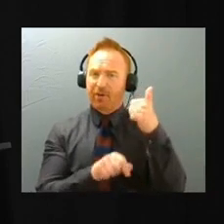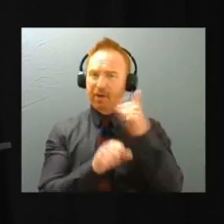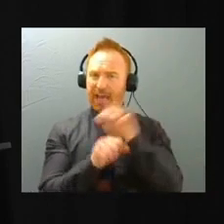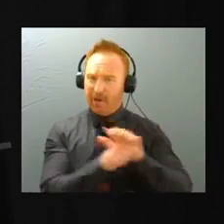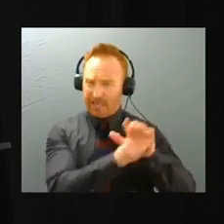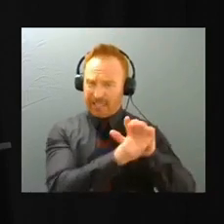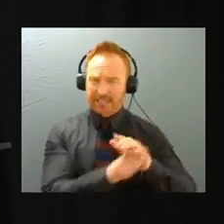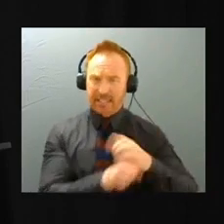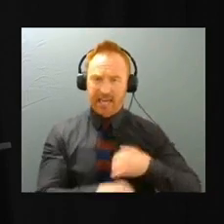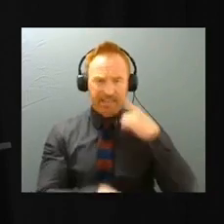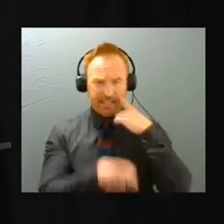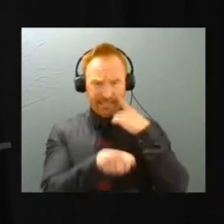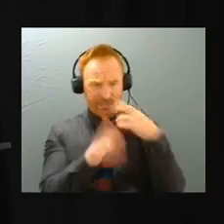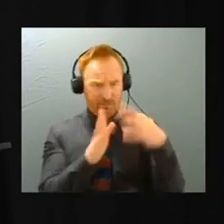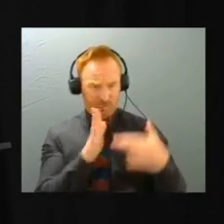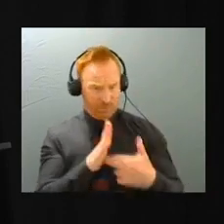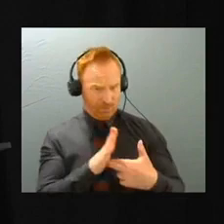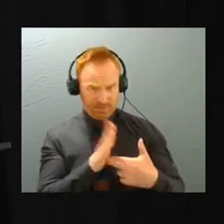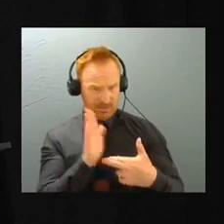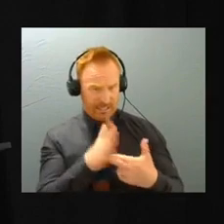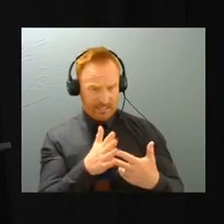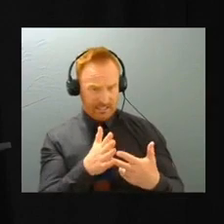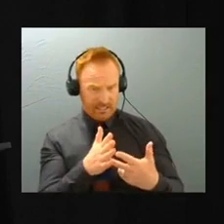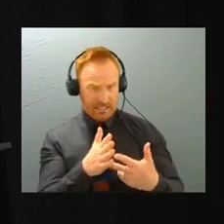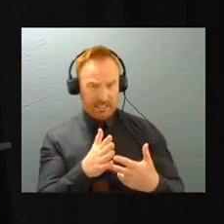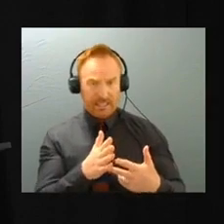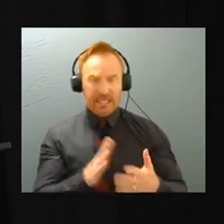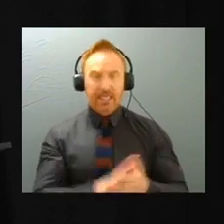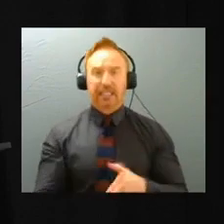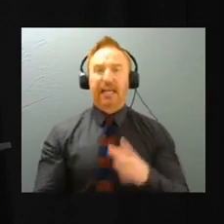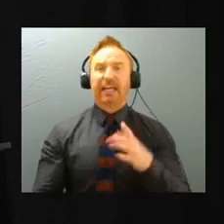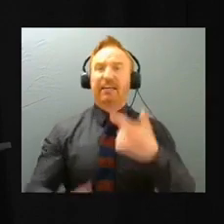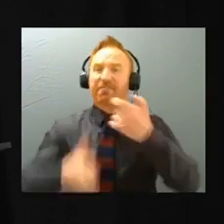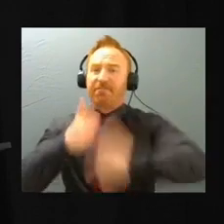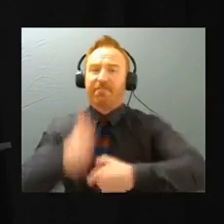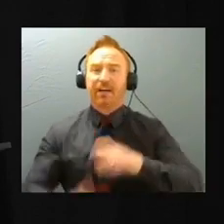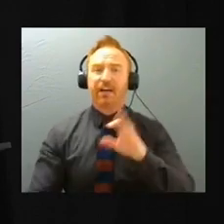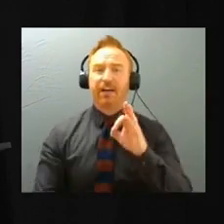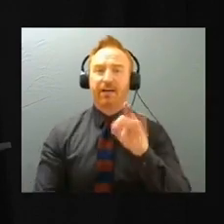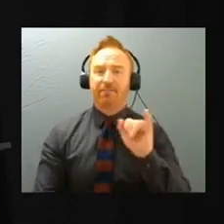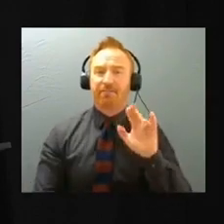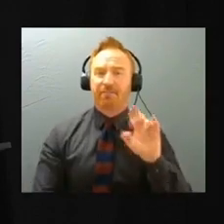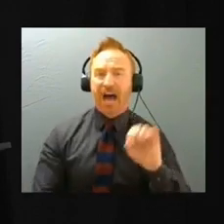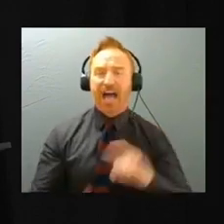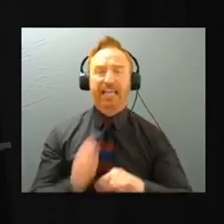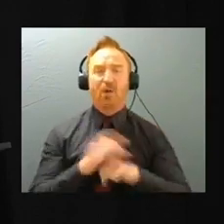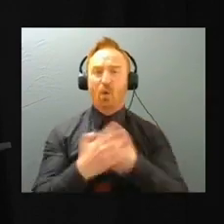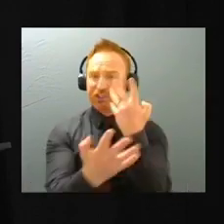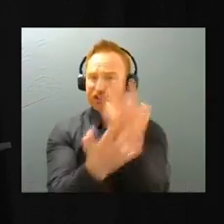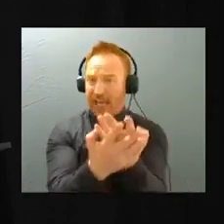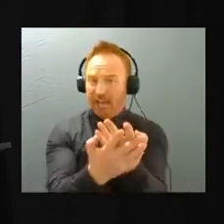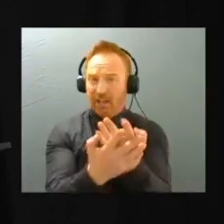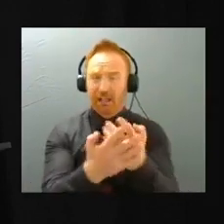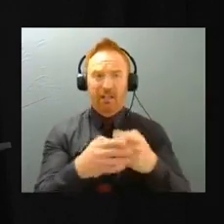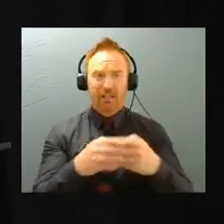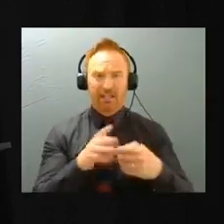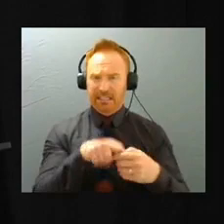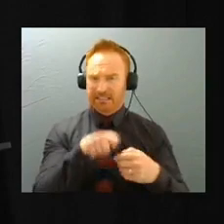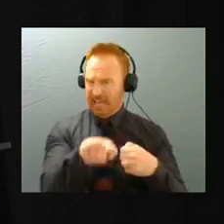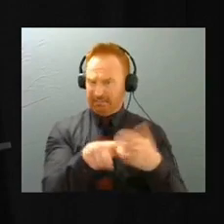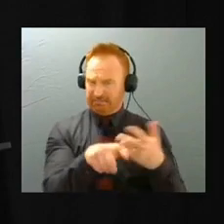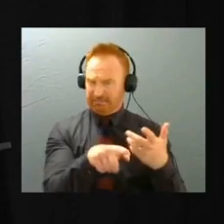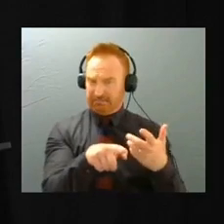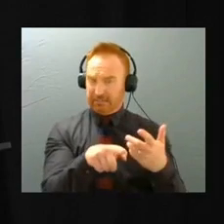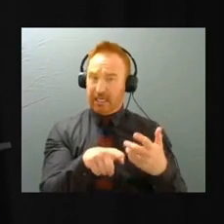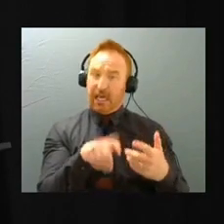them? The fines and jail terms would not and have not affected the